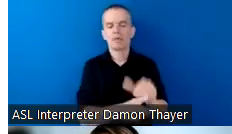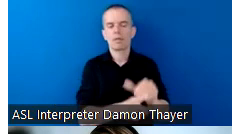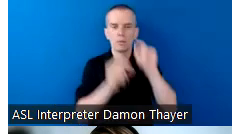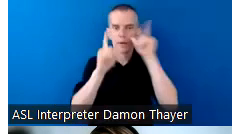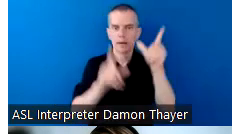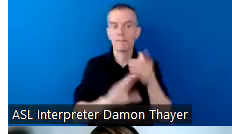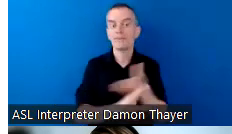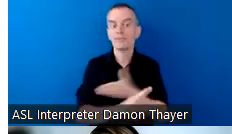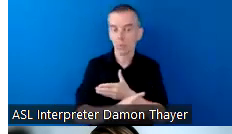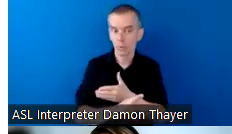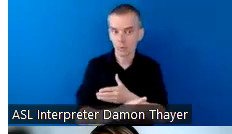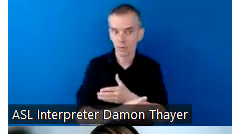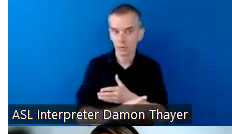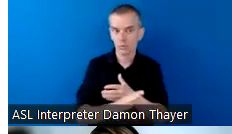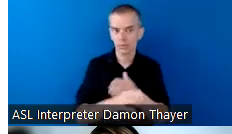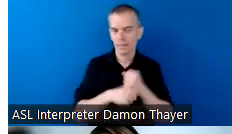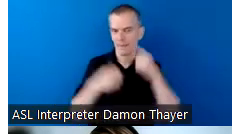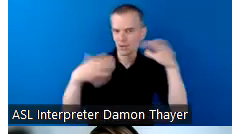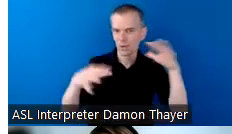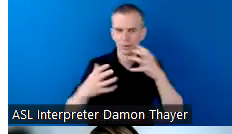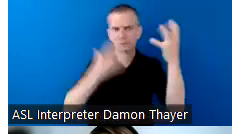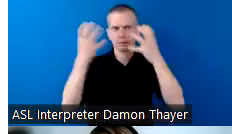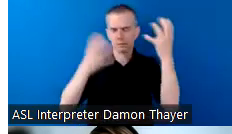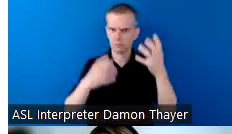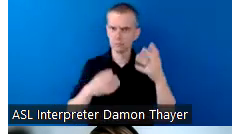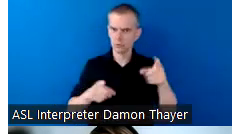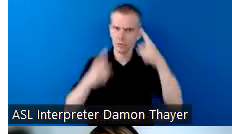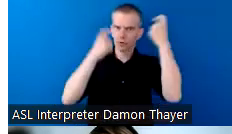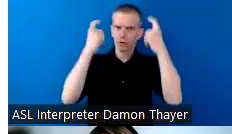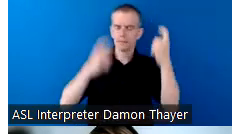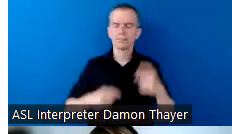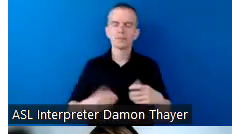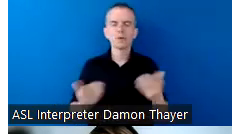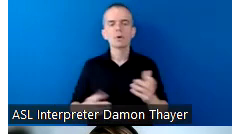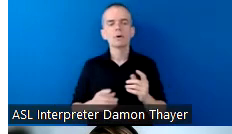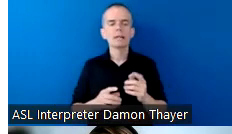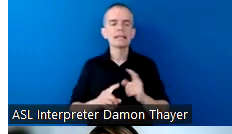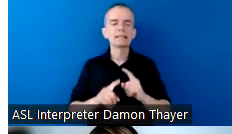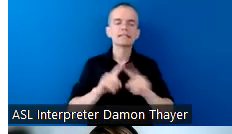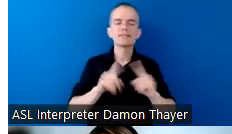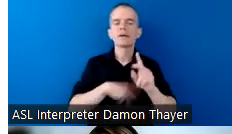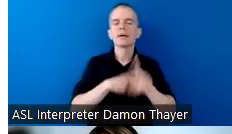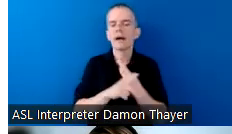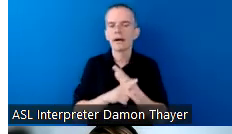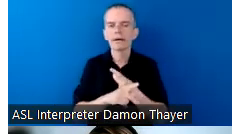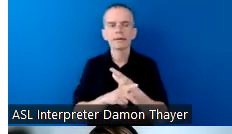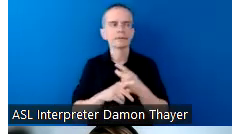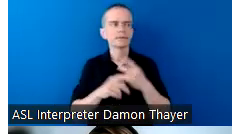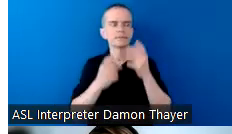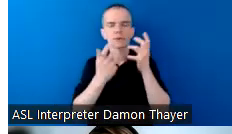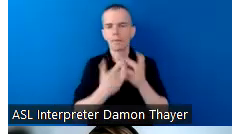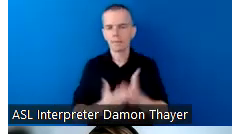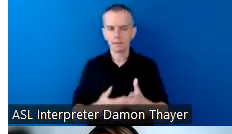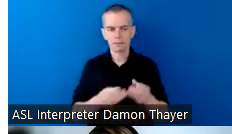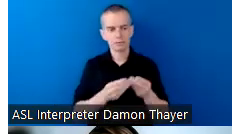making noise during that night terror. So, you know, there could be a lot of different kinds of reasonable accommodations that could resolve this